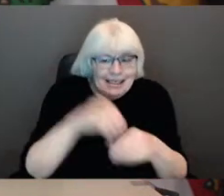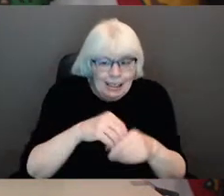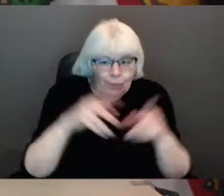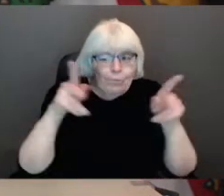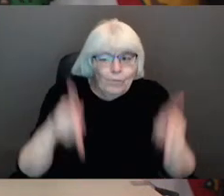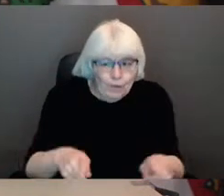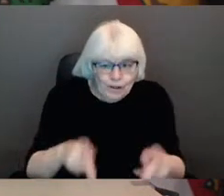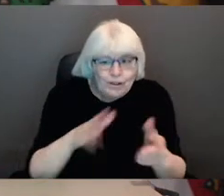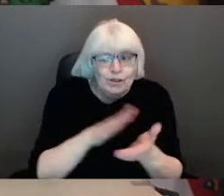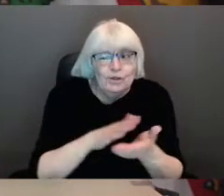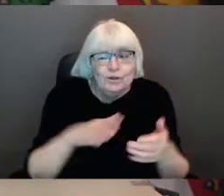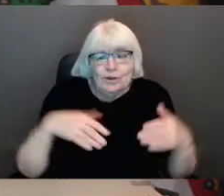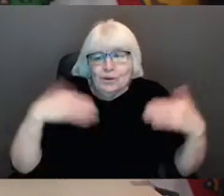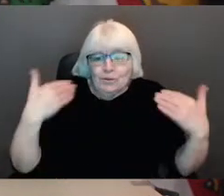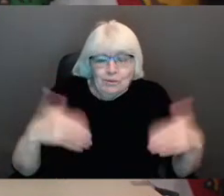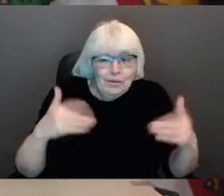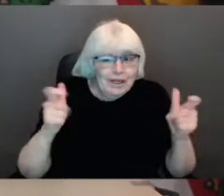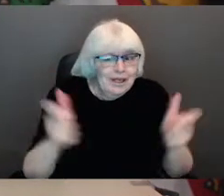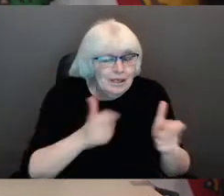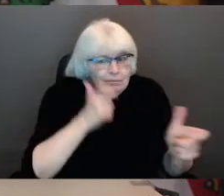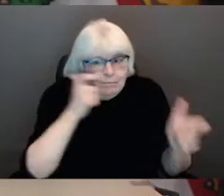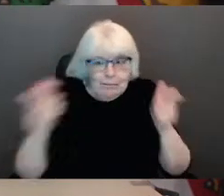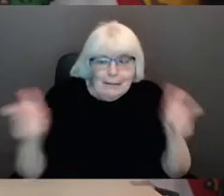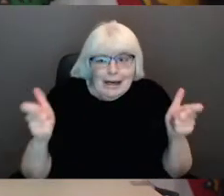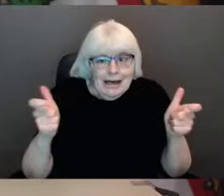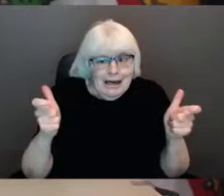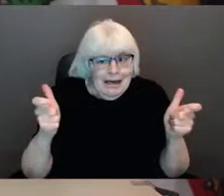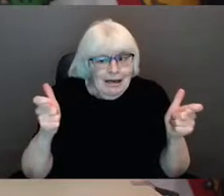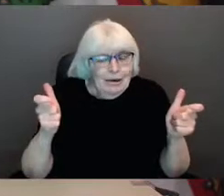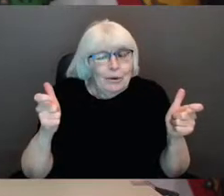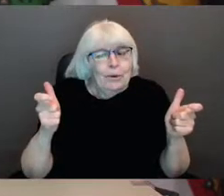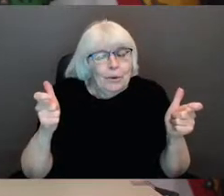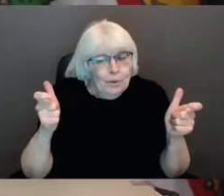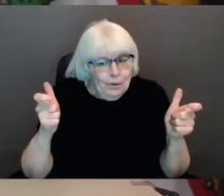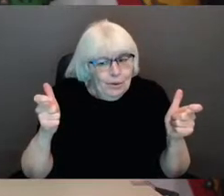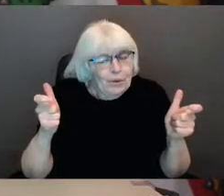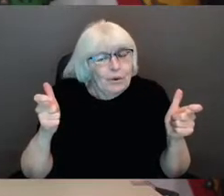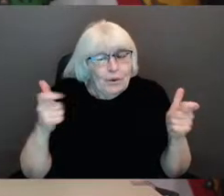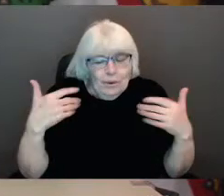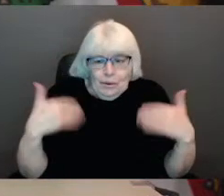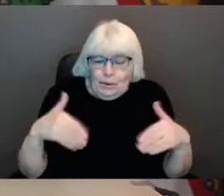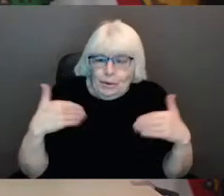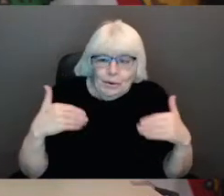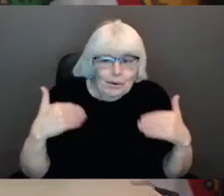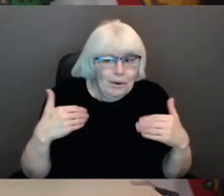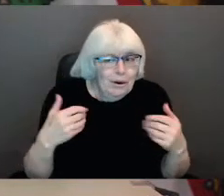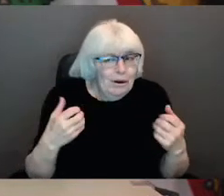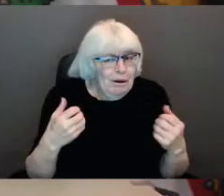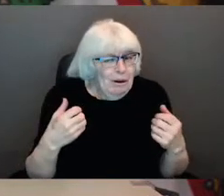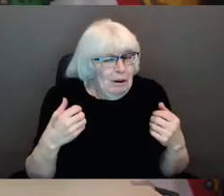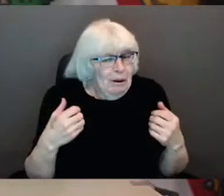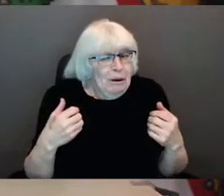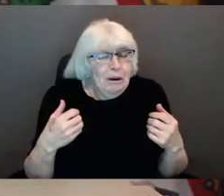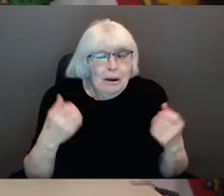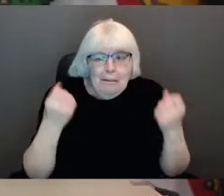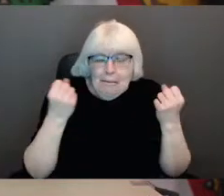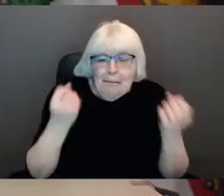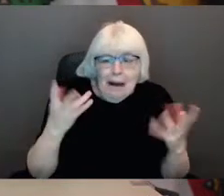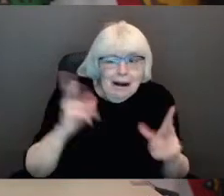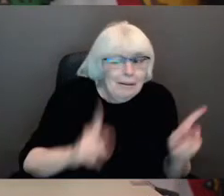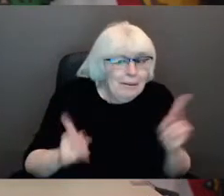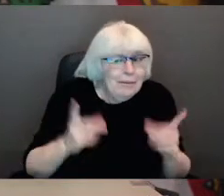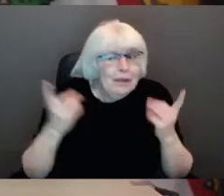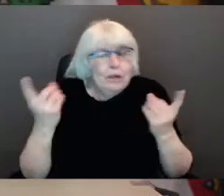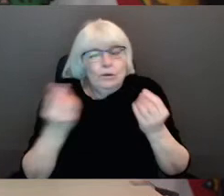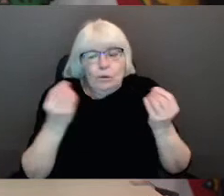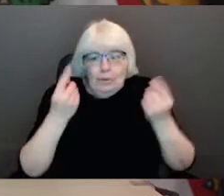step and one that has taken an extraordinary effort by so many to be able to accomplish. And